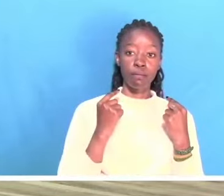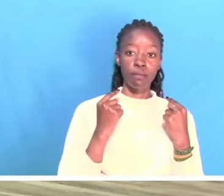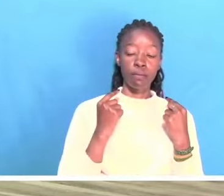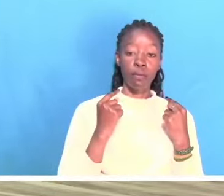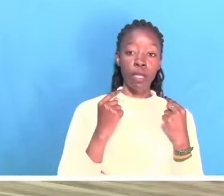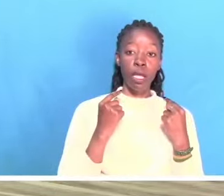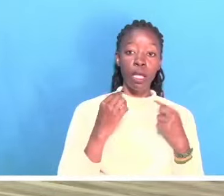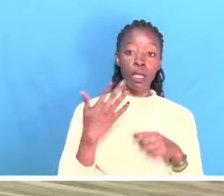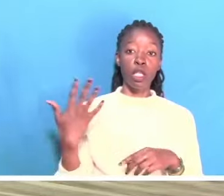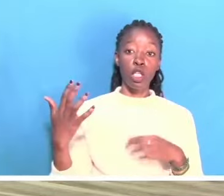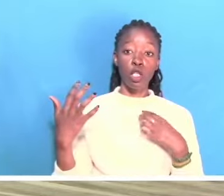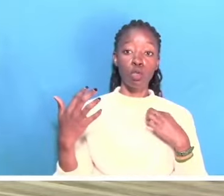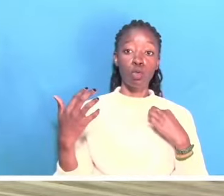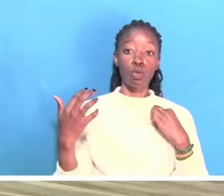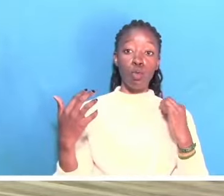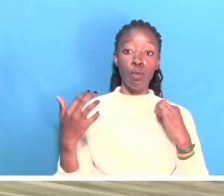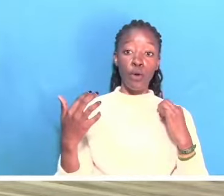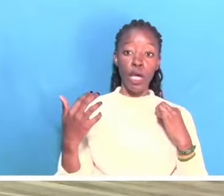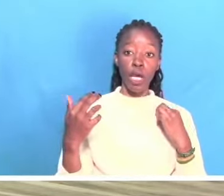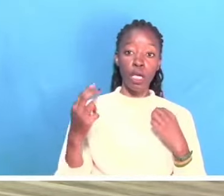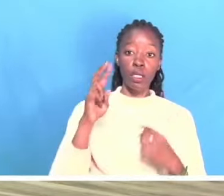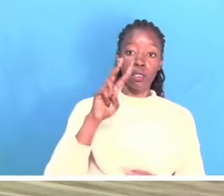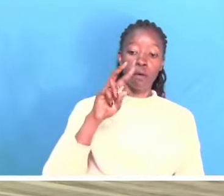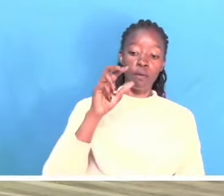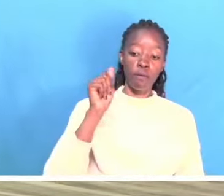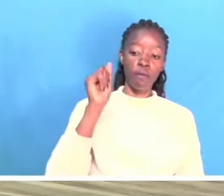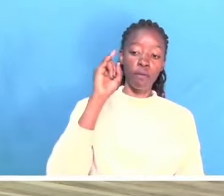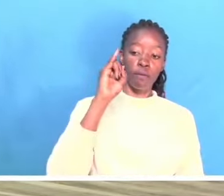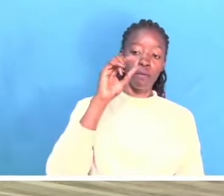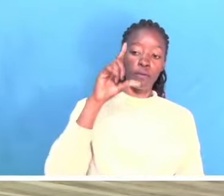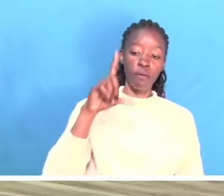tunavaa hapa is a veil. You know,